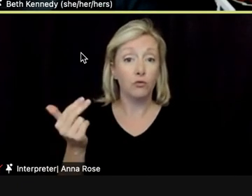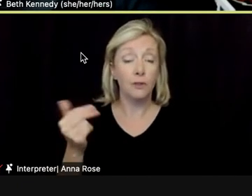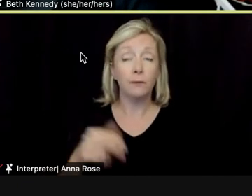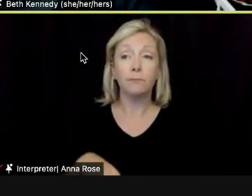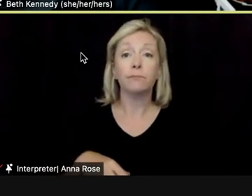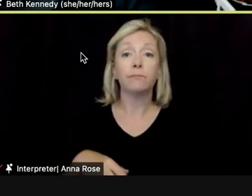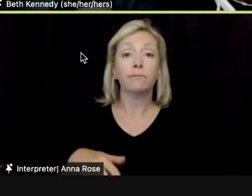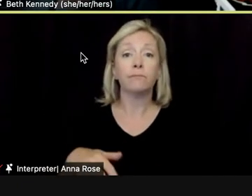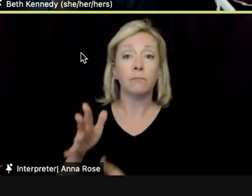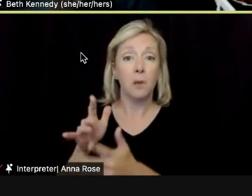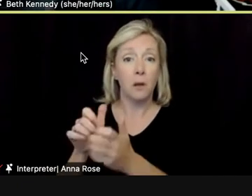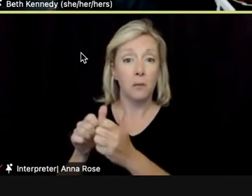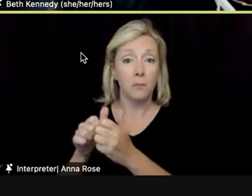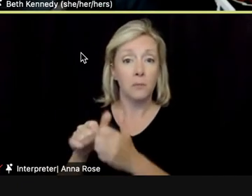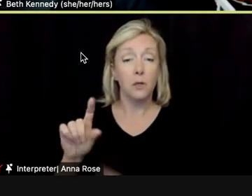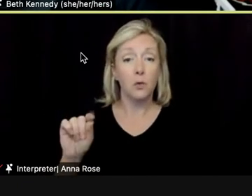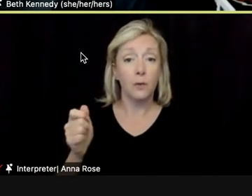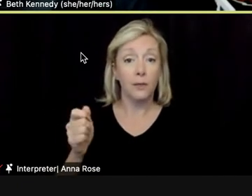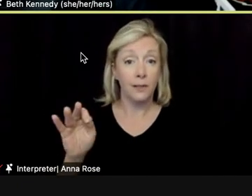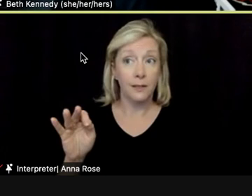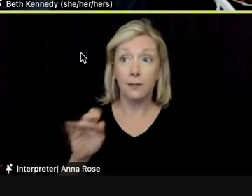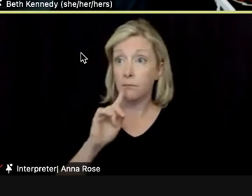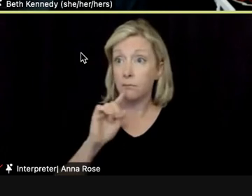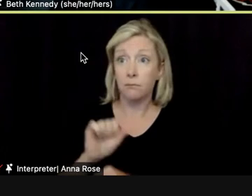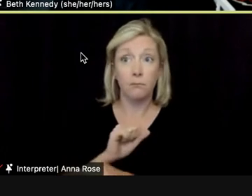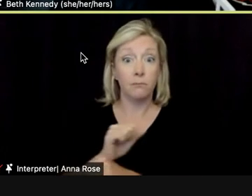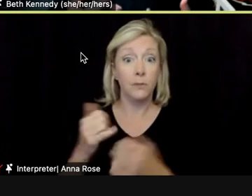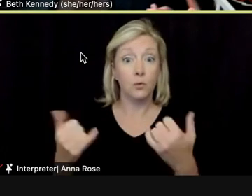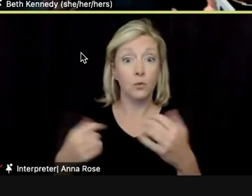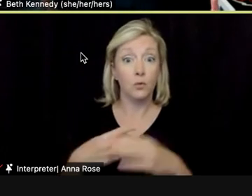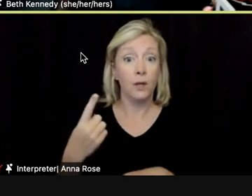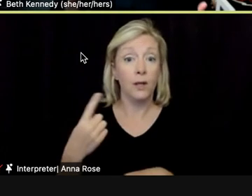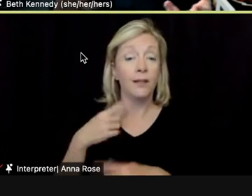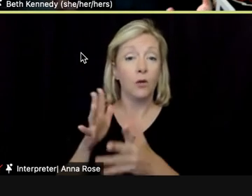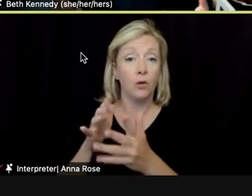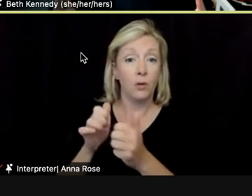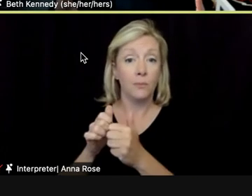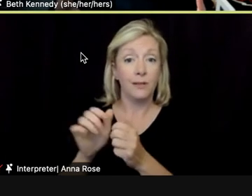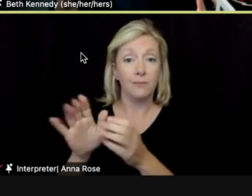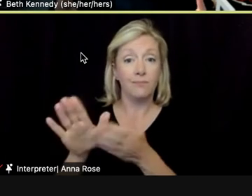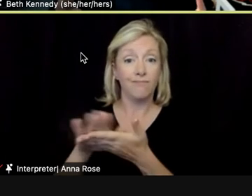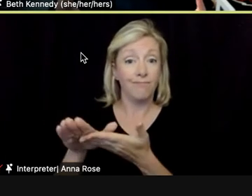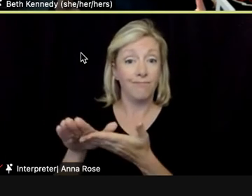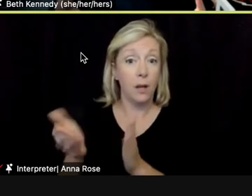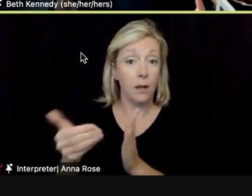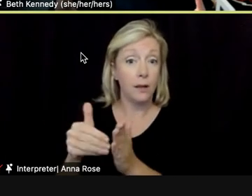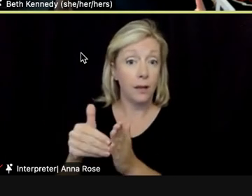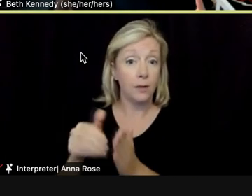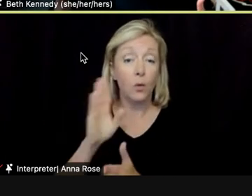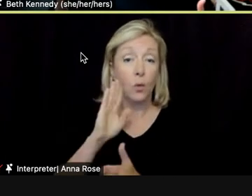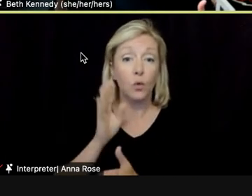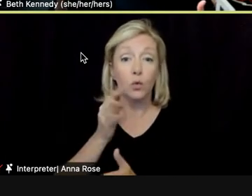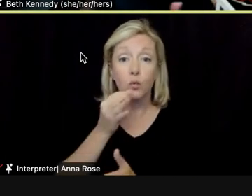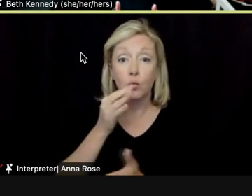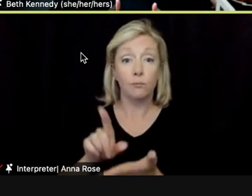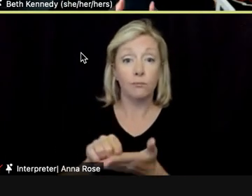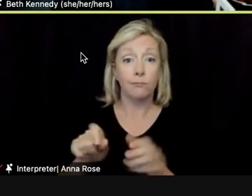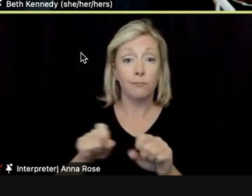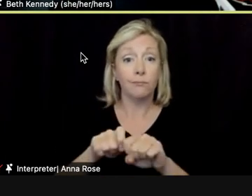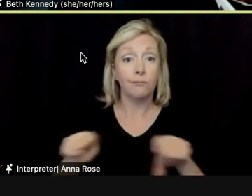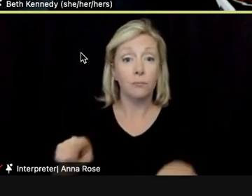in 2019, and they're updating it right now. So there very soon there will be a